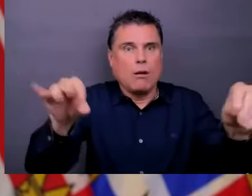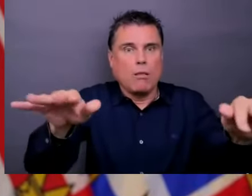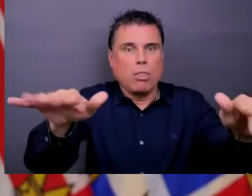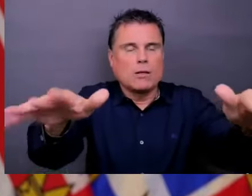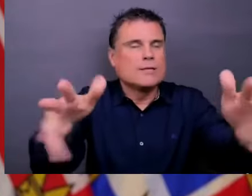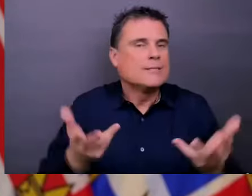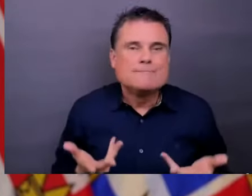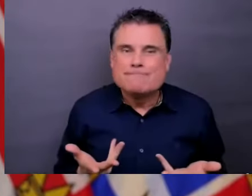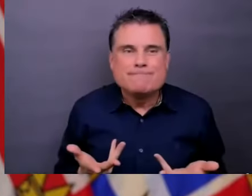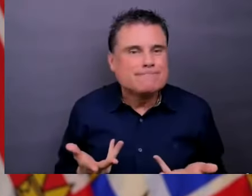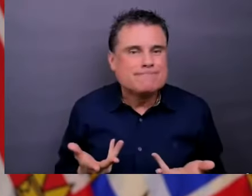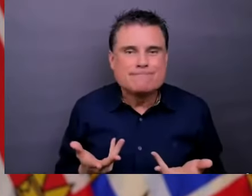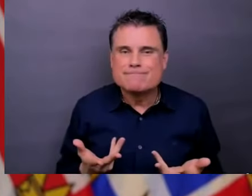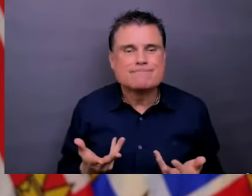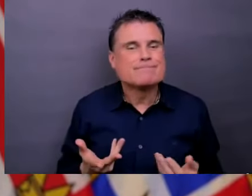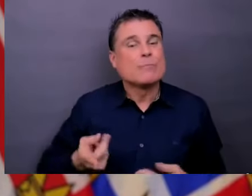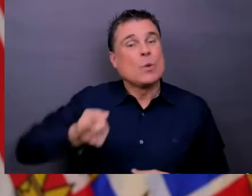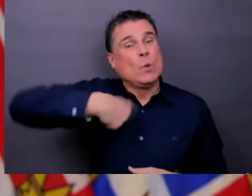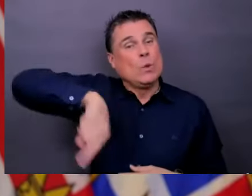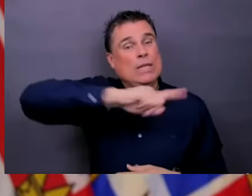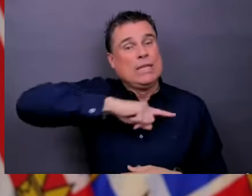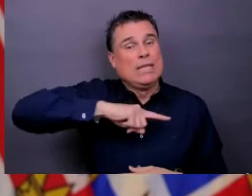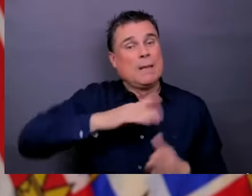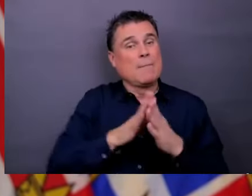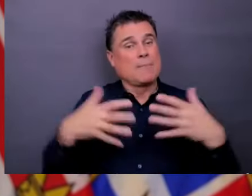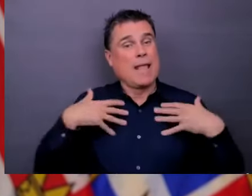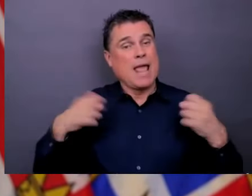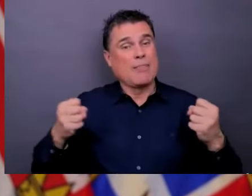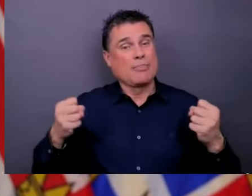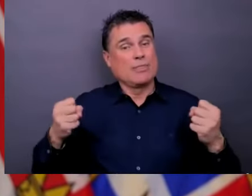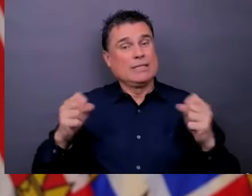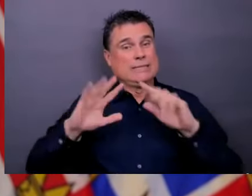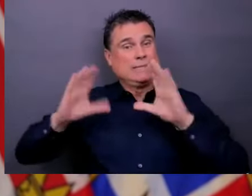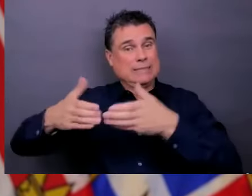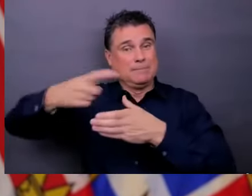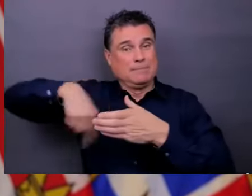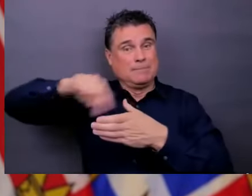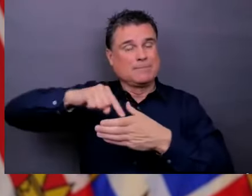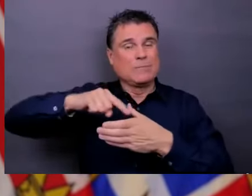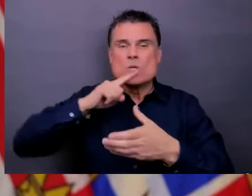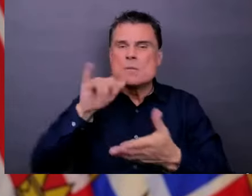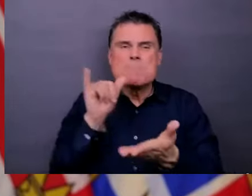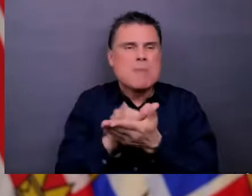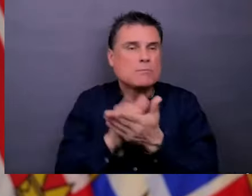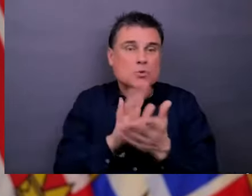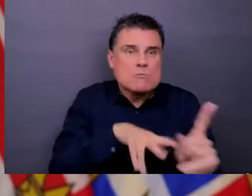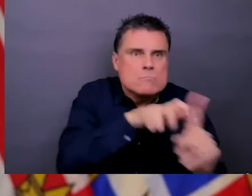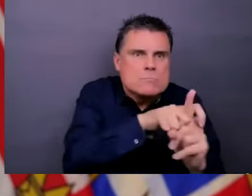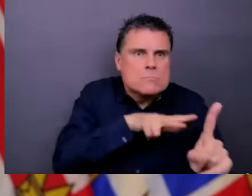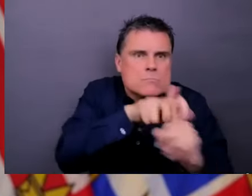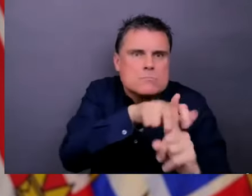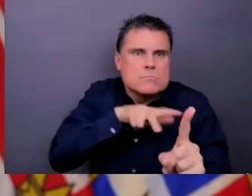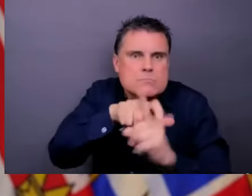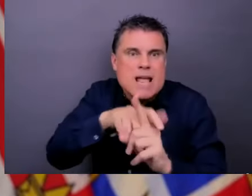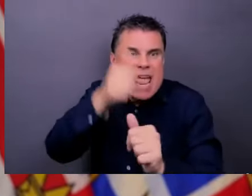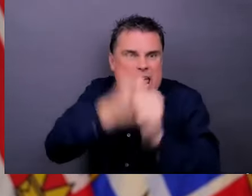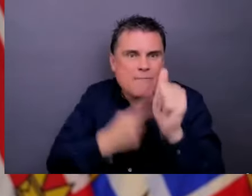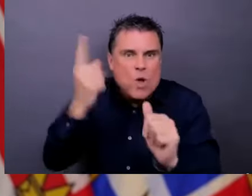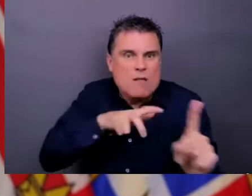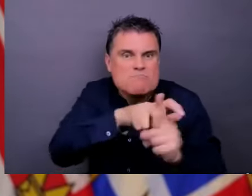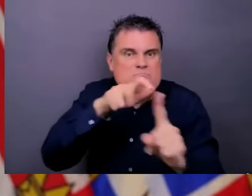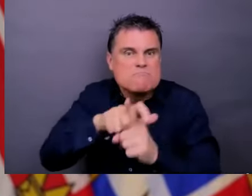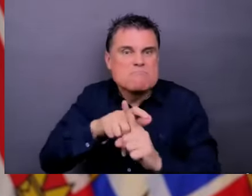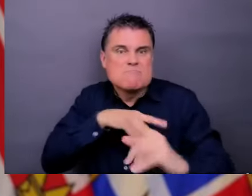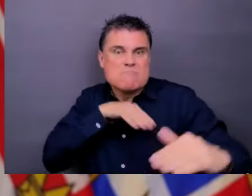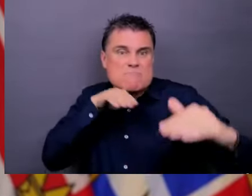time. We need to hold each other accountable right now for stopping the spread, because that's what's going to get us into